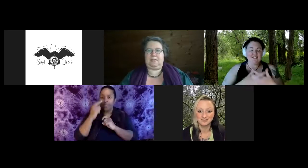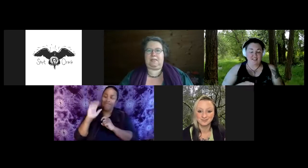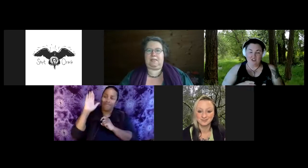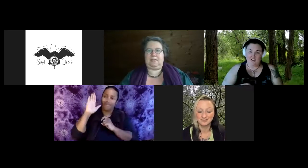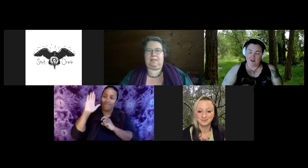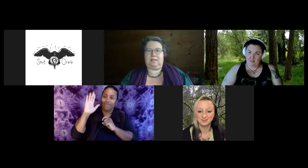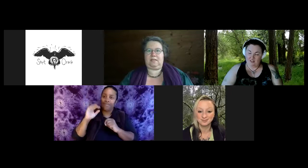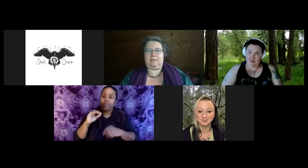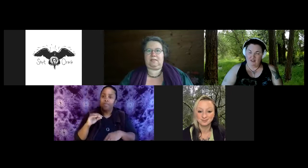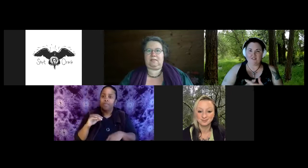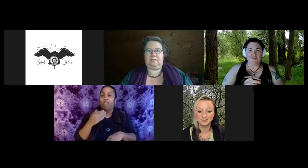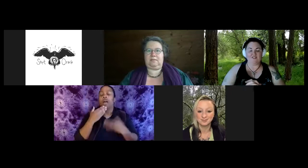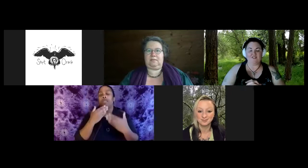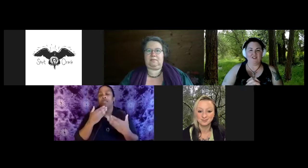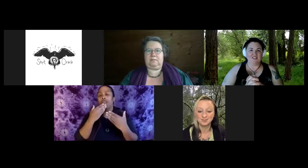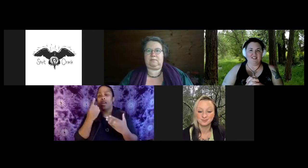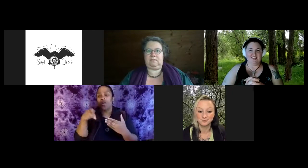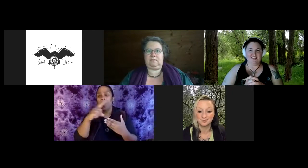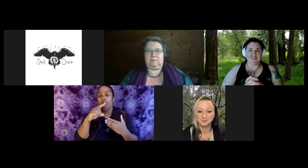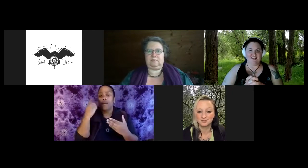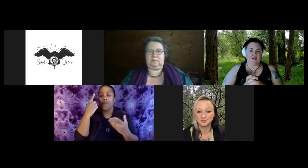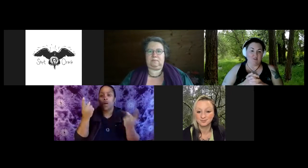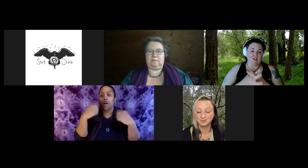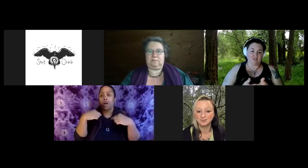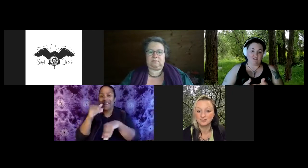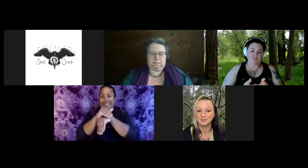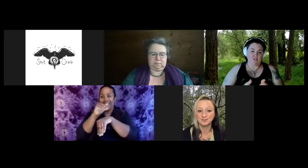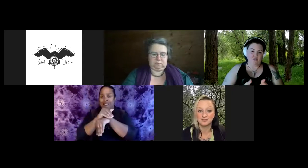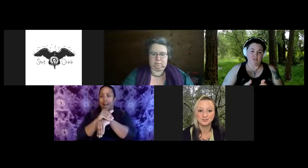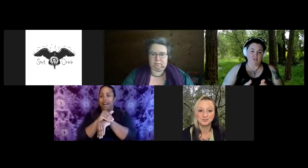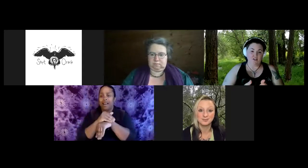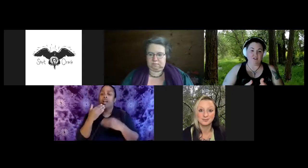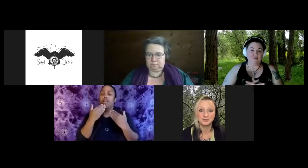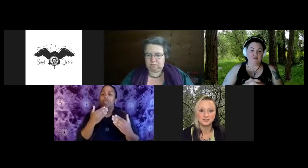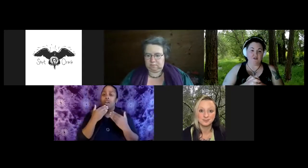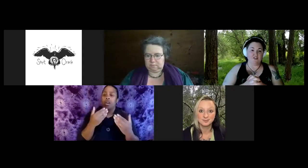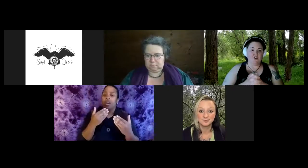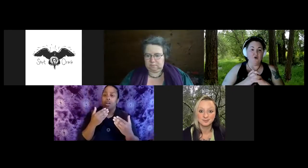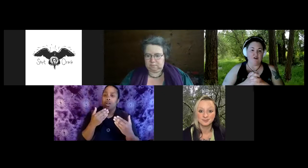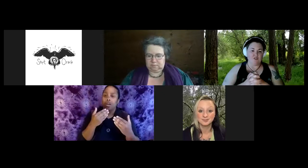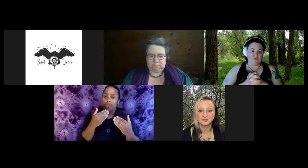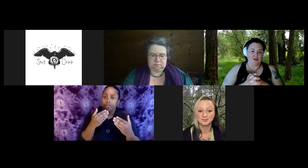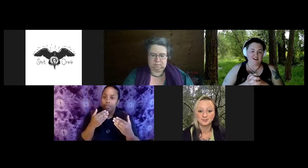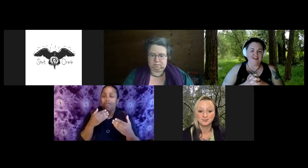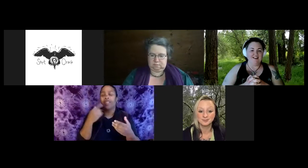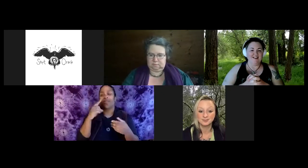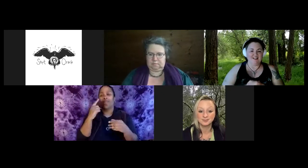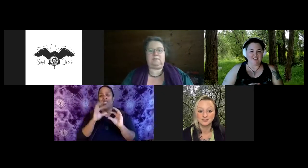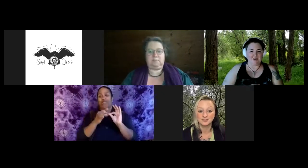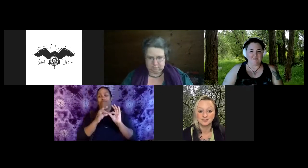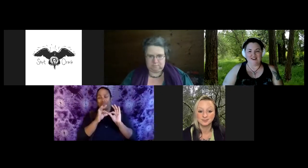So thank you all for coming, first of all, tonight. Thank you to Sharon for doing so much